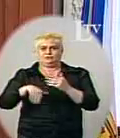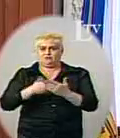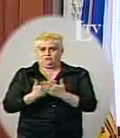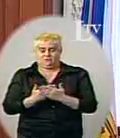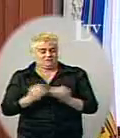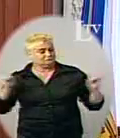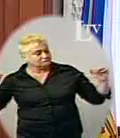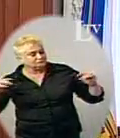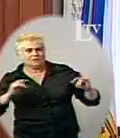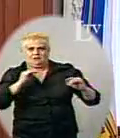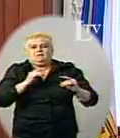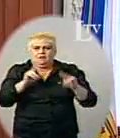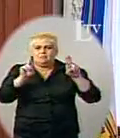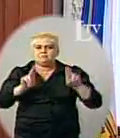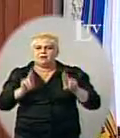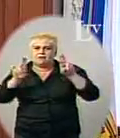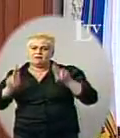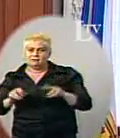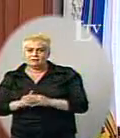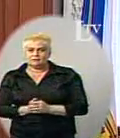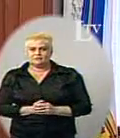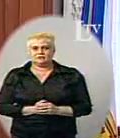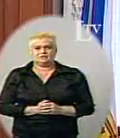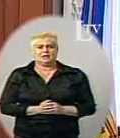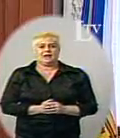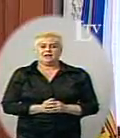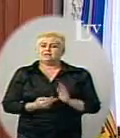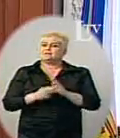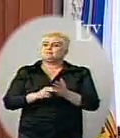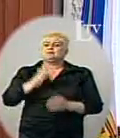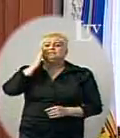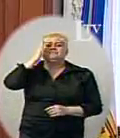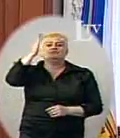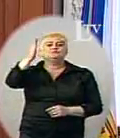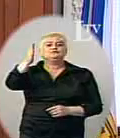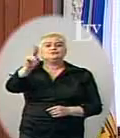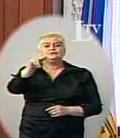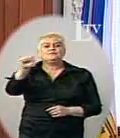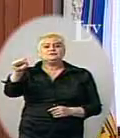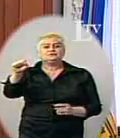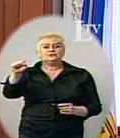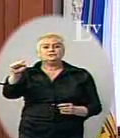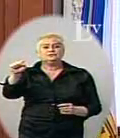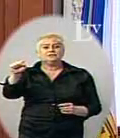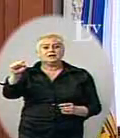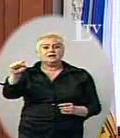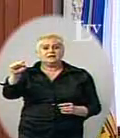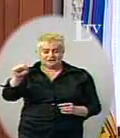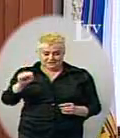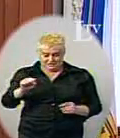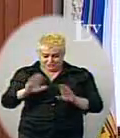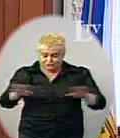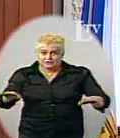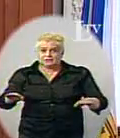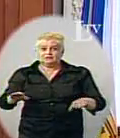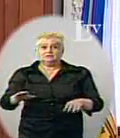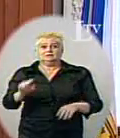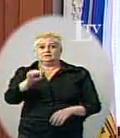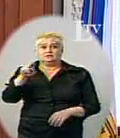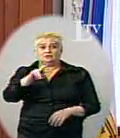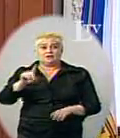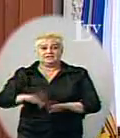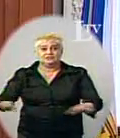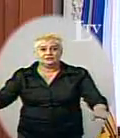Two generations of Nova Scotians will have chances that their parents and grandparents lacked. They will